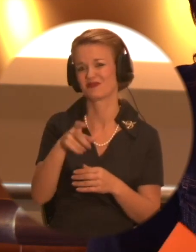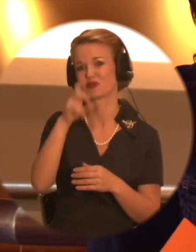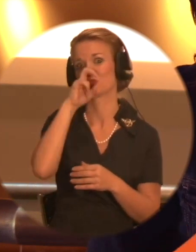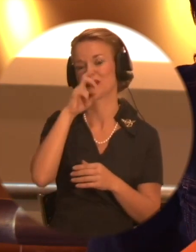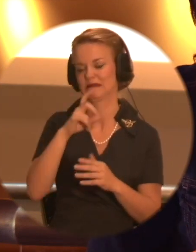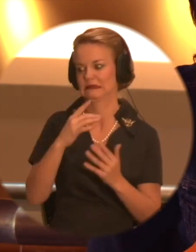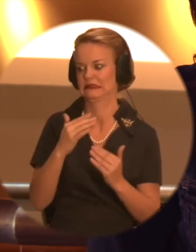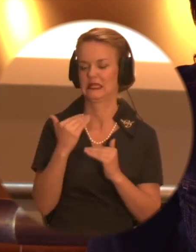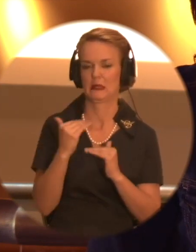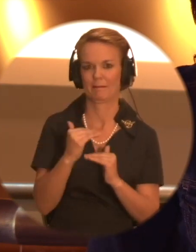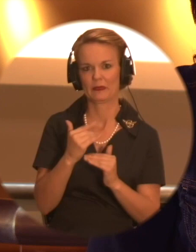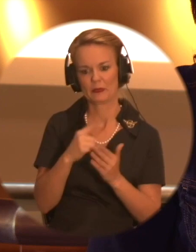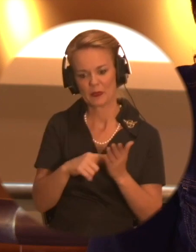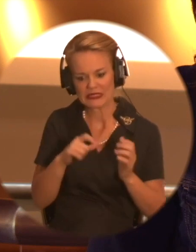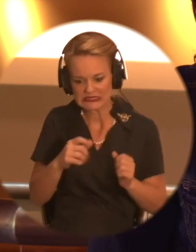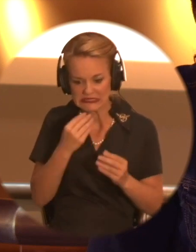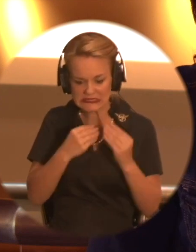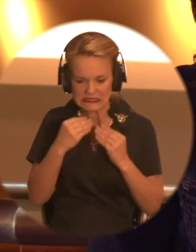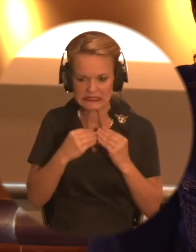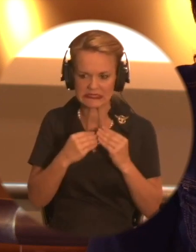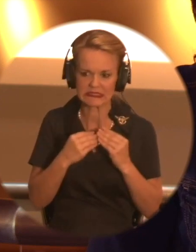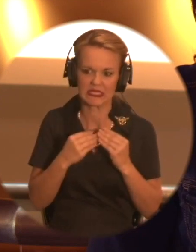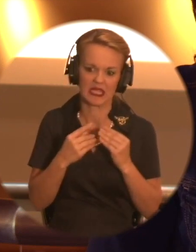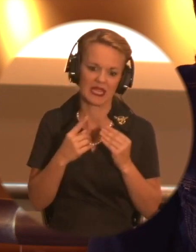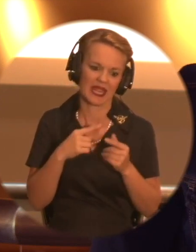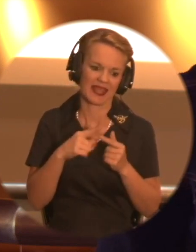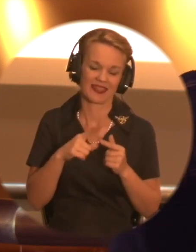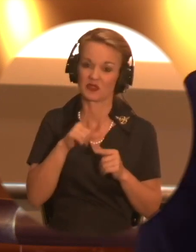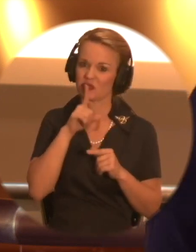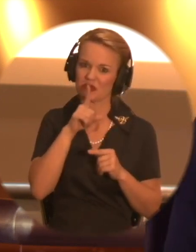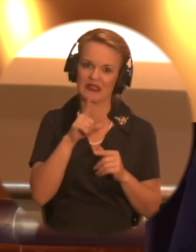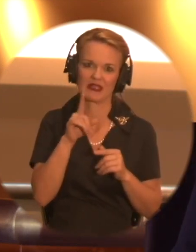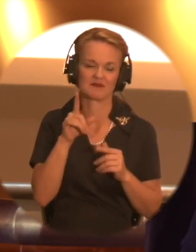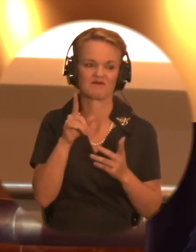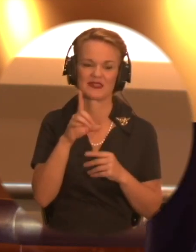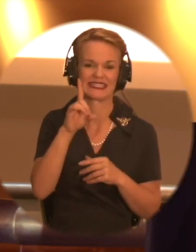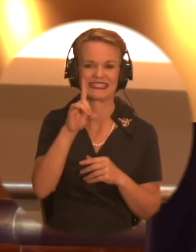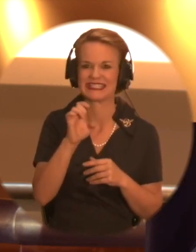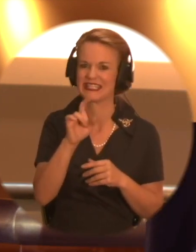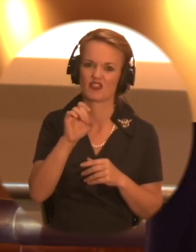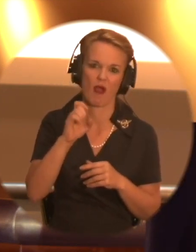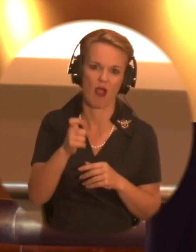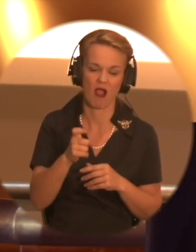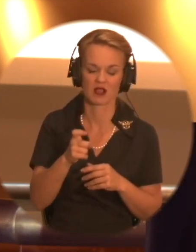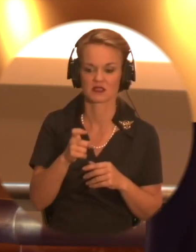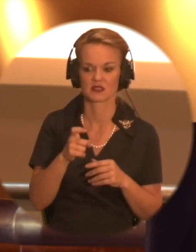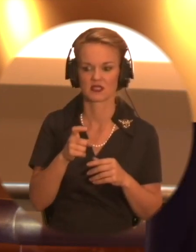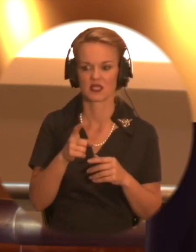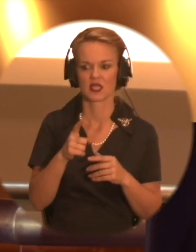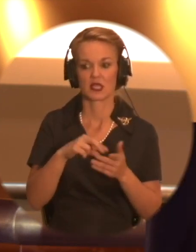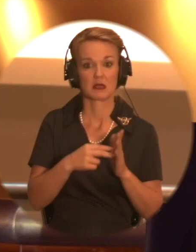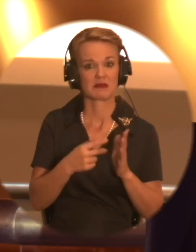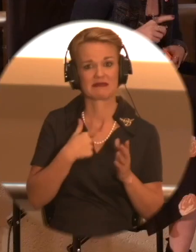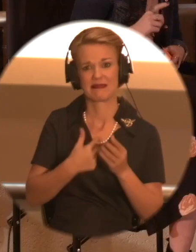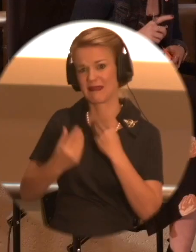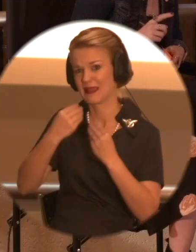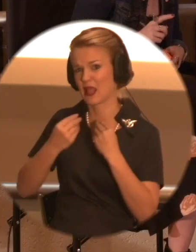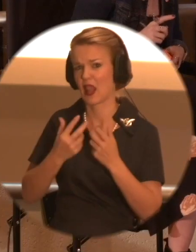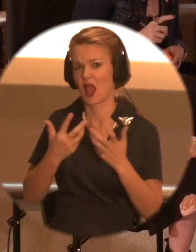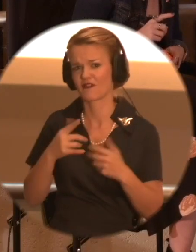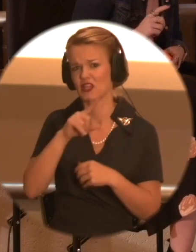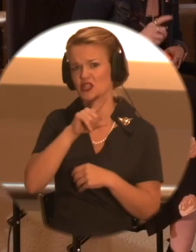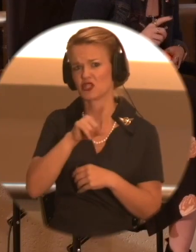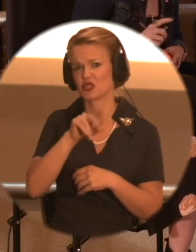loved, and it was very hard to be on this detox. So I had a lot of zucchini, which my grandmother says is a